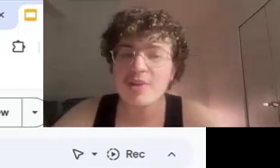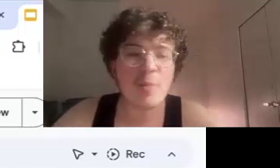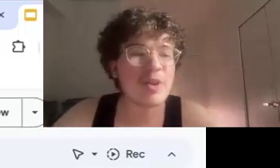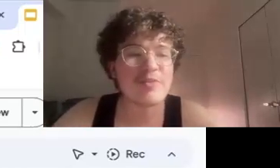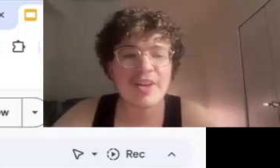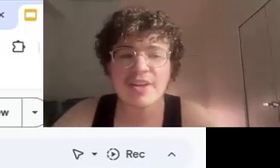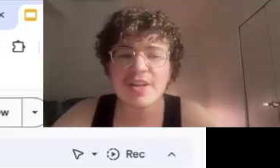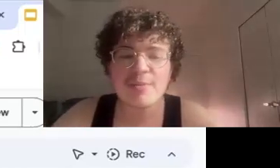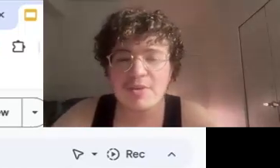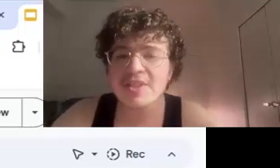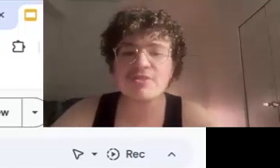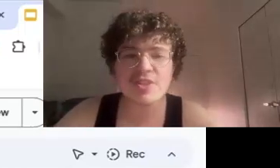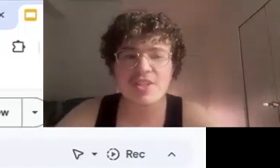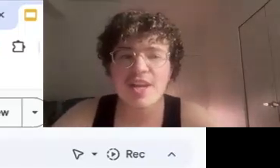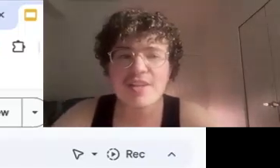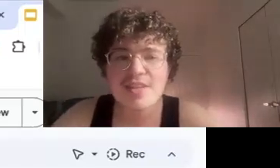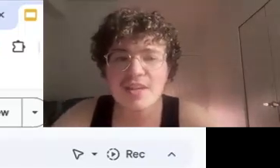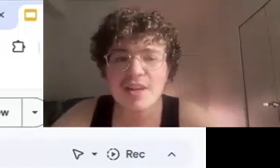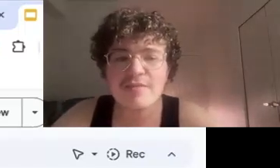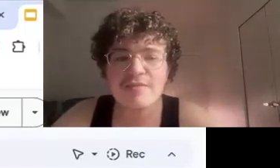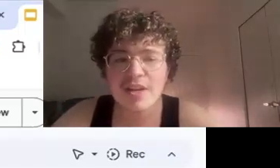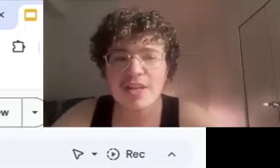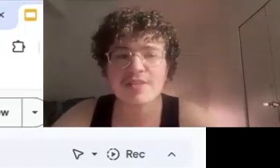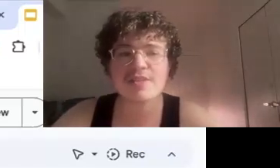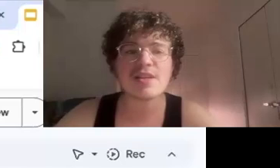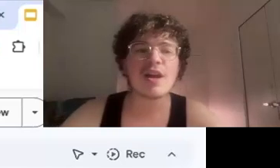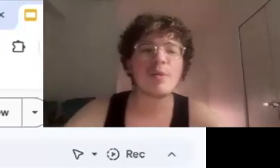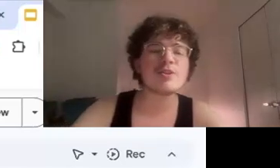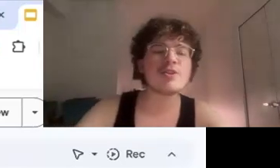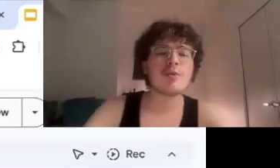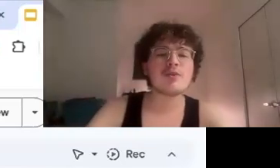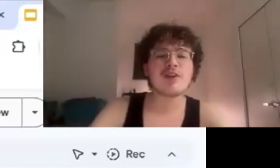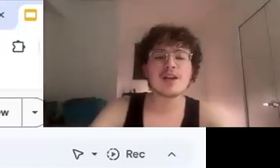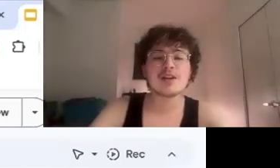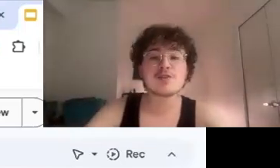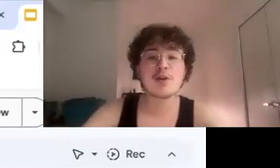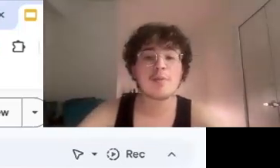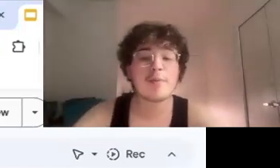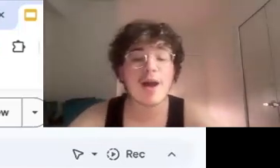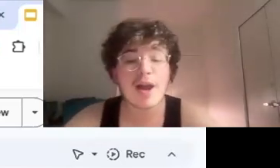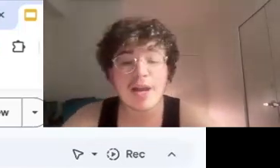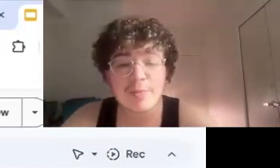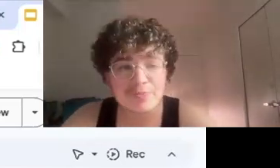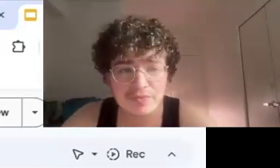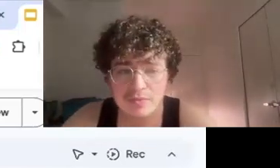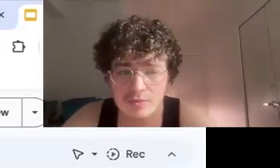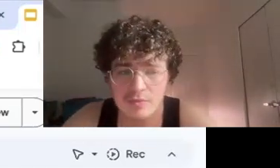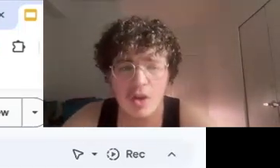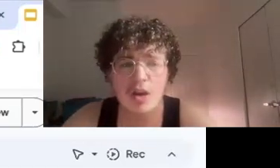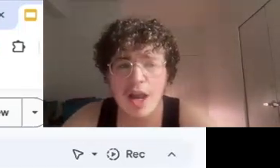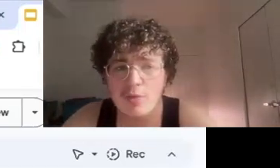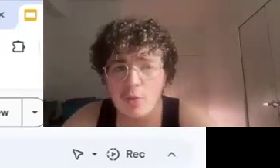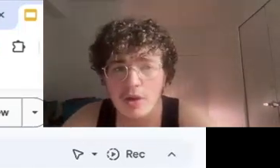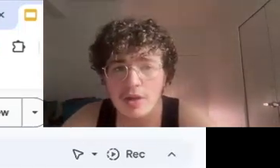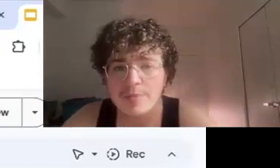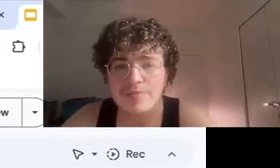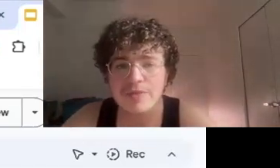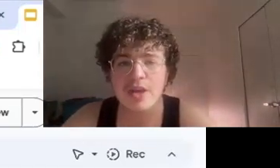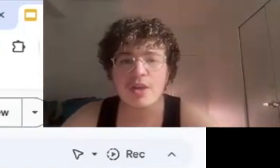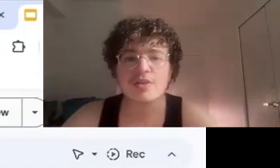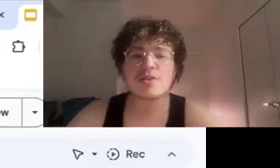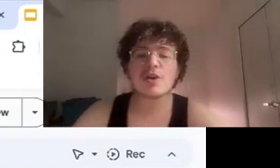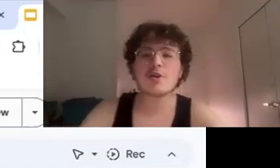entailed shortly. And California had one of the highest rates of application of these laws of